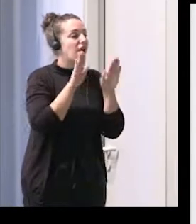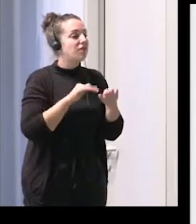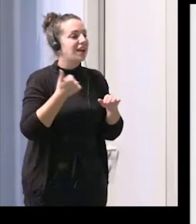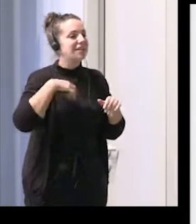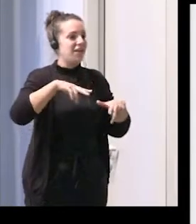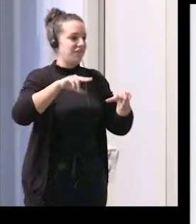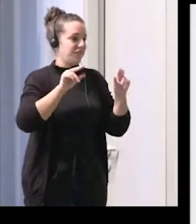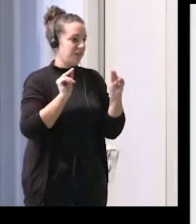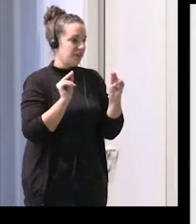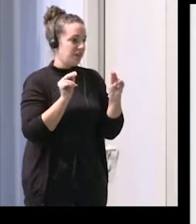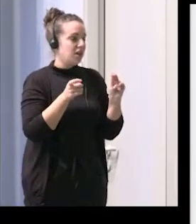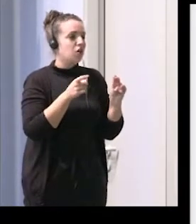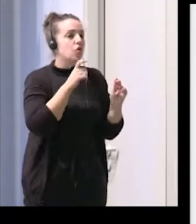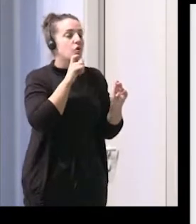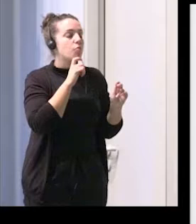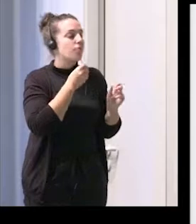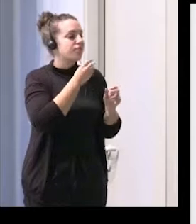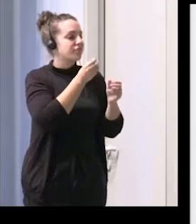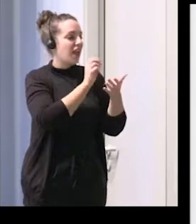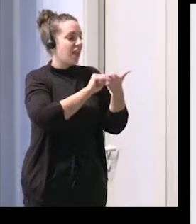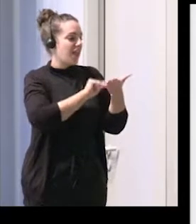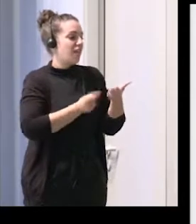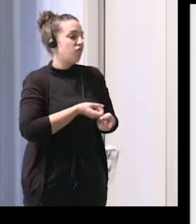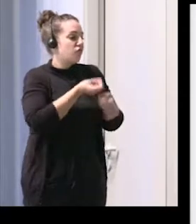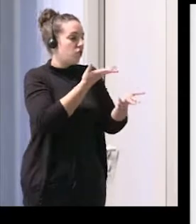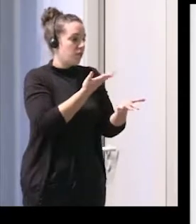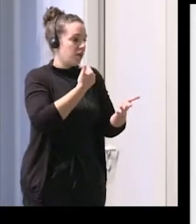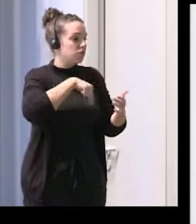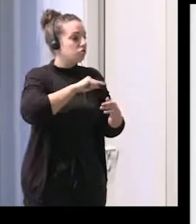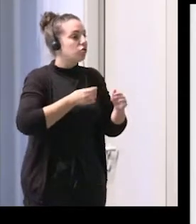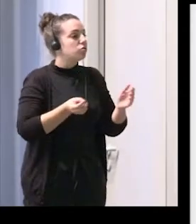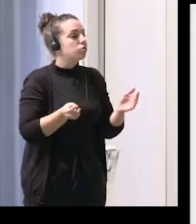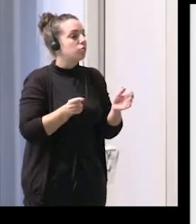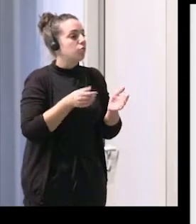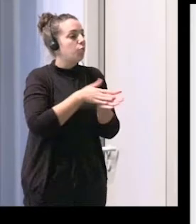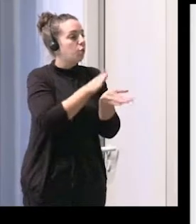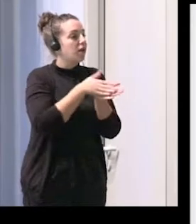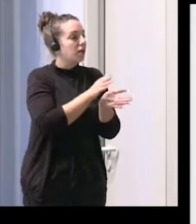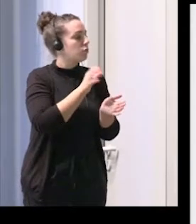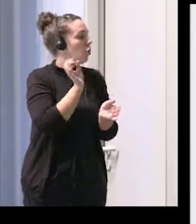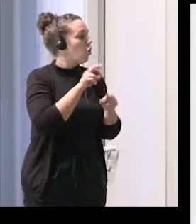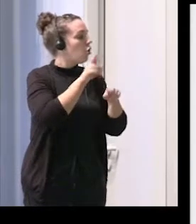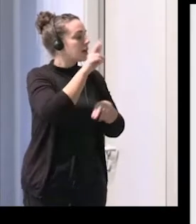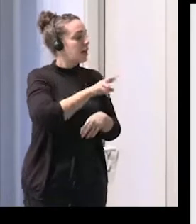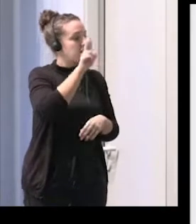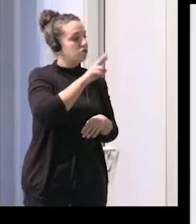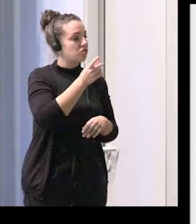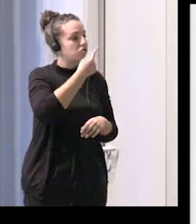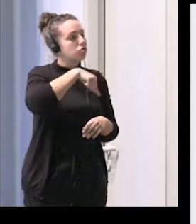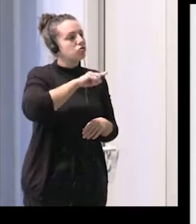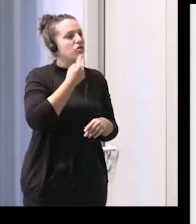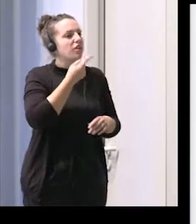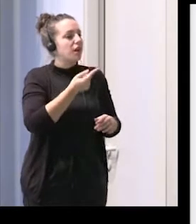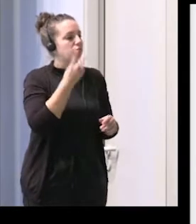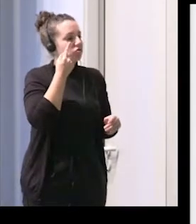that we published in Pediatrics, a state-of-the-art review where we said, listen, if you allow